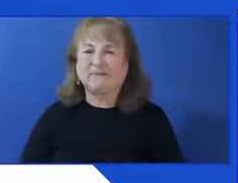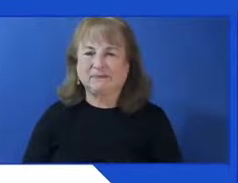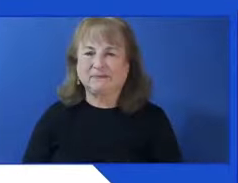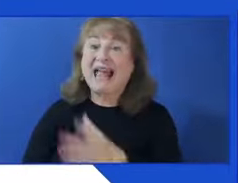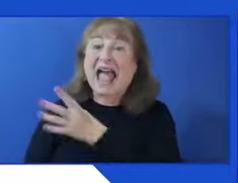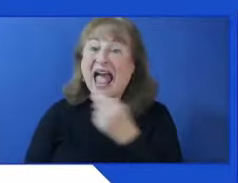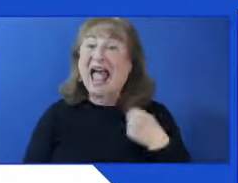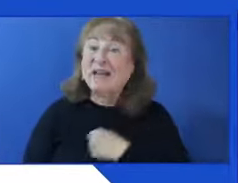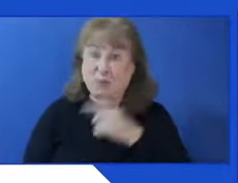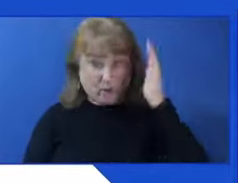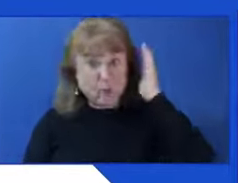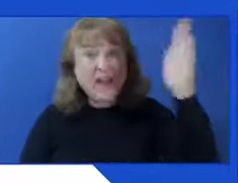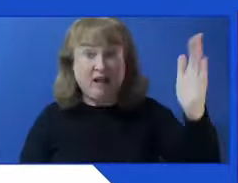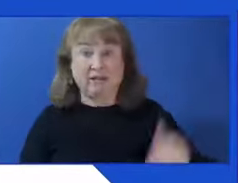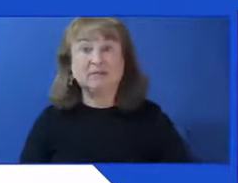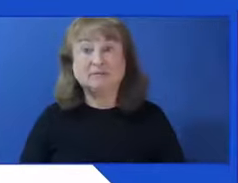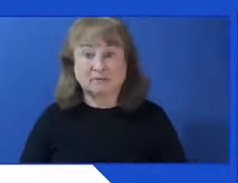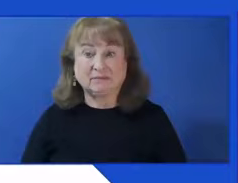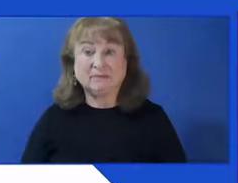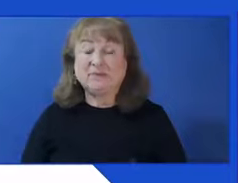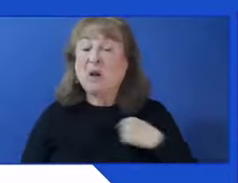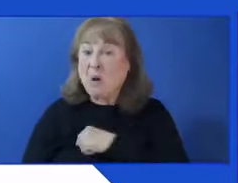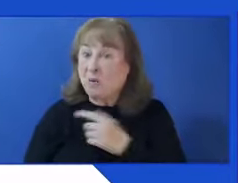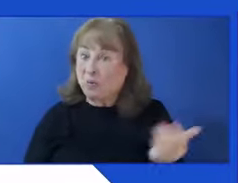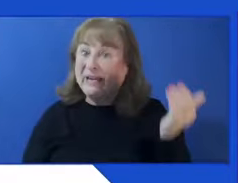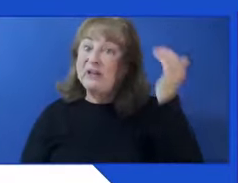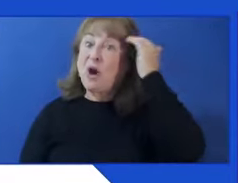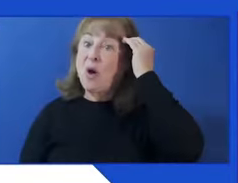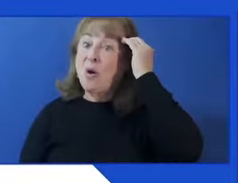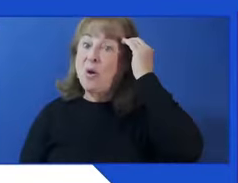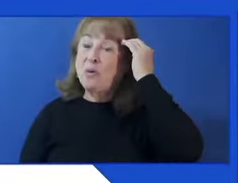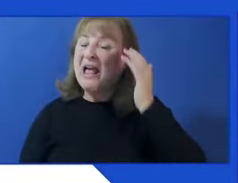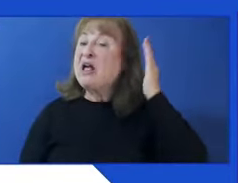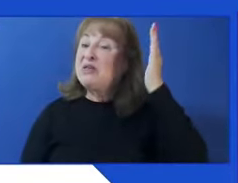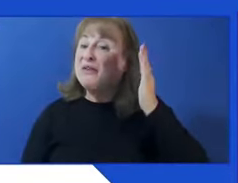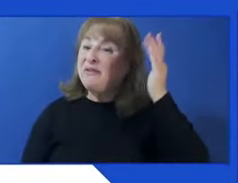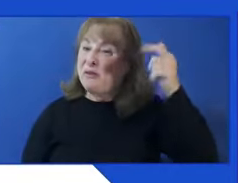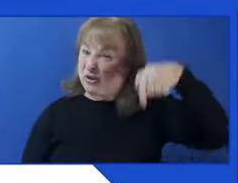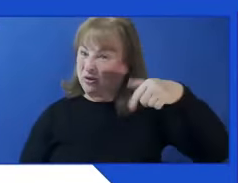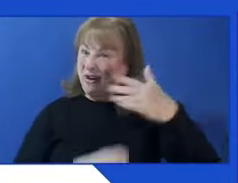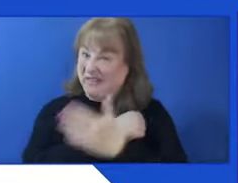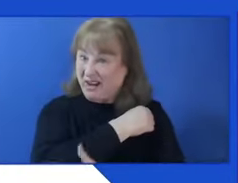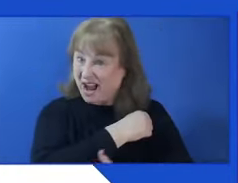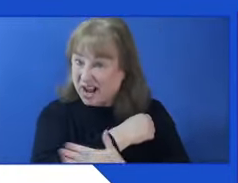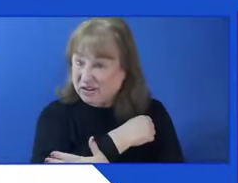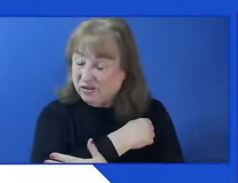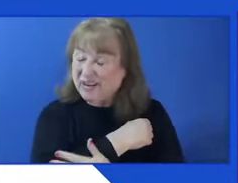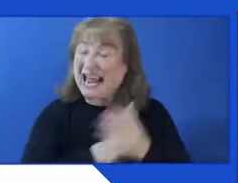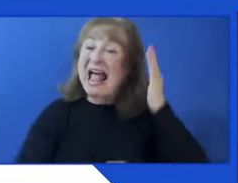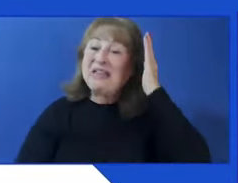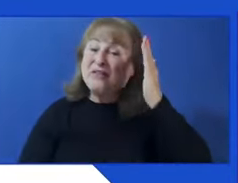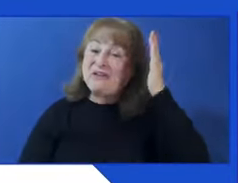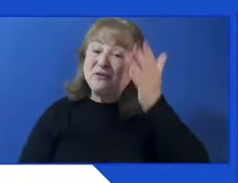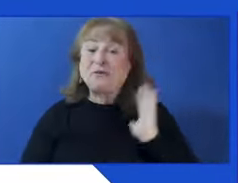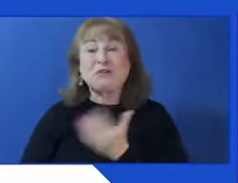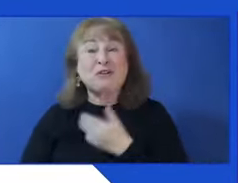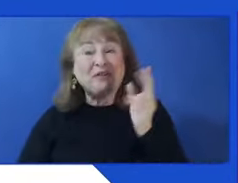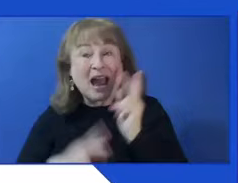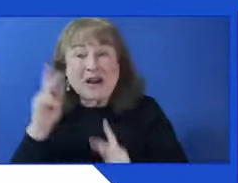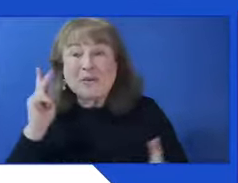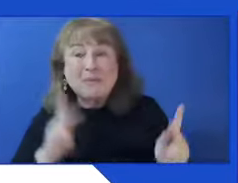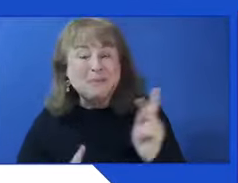And we will, because we know that the future of our country and the future of our people